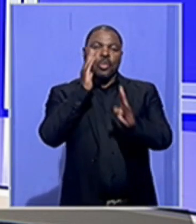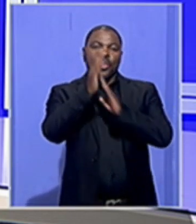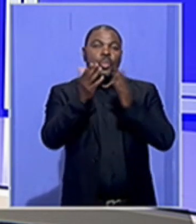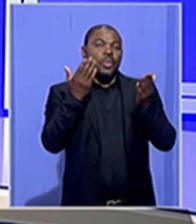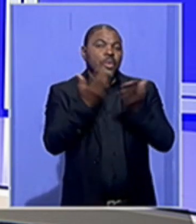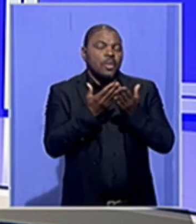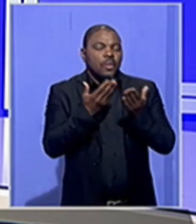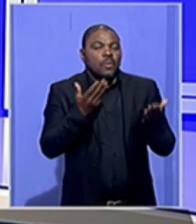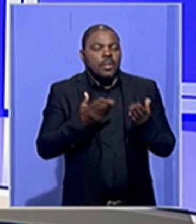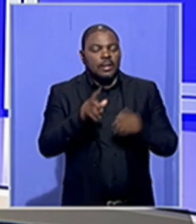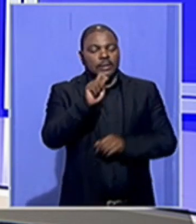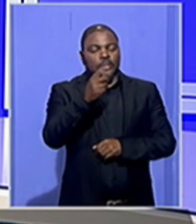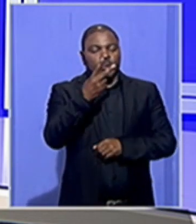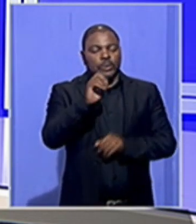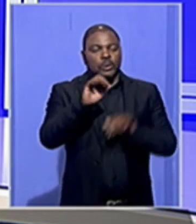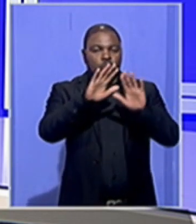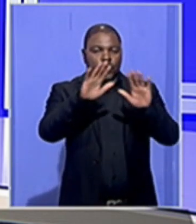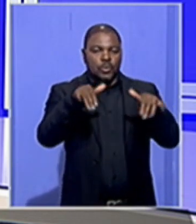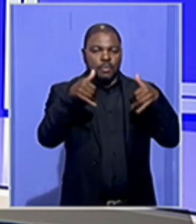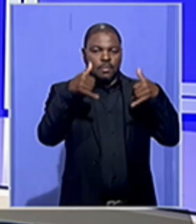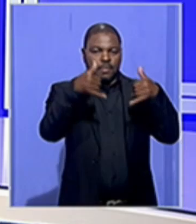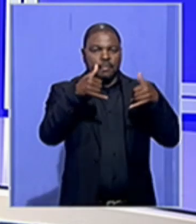lefatshe sa T20.